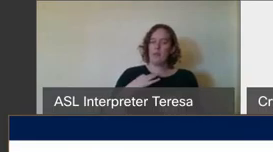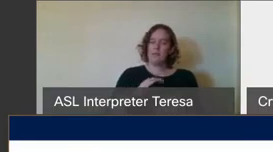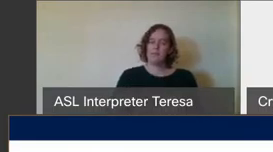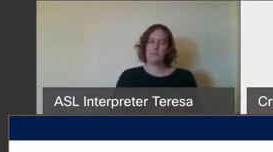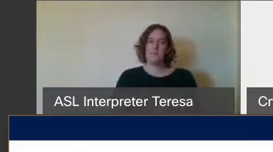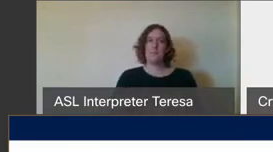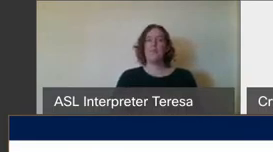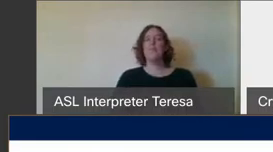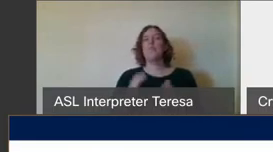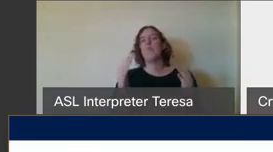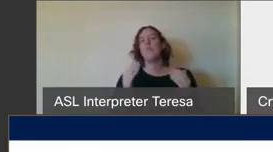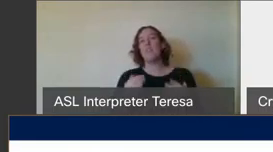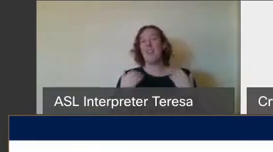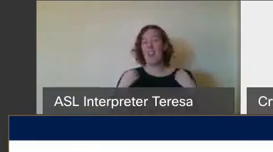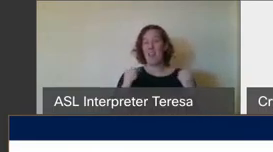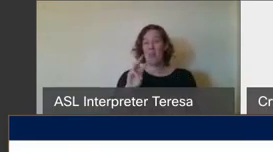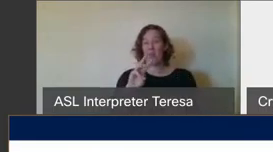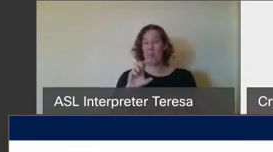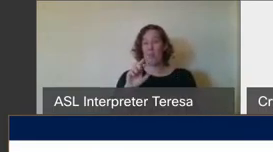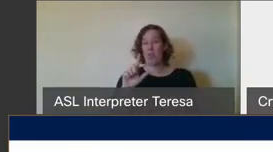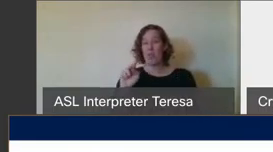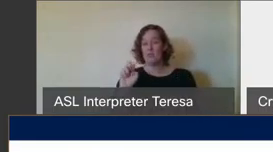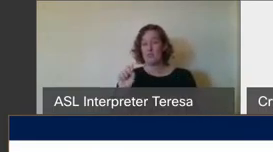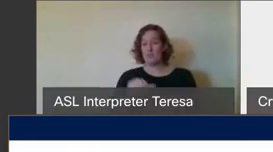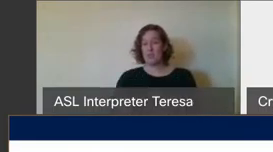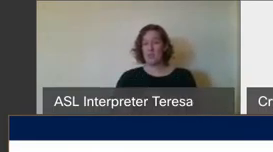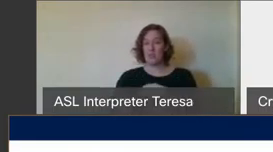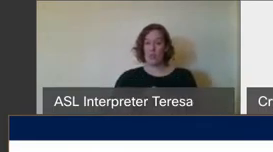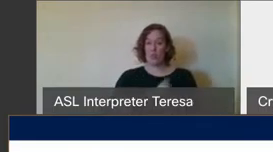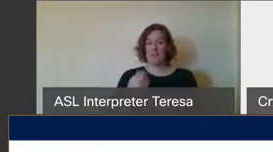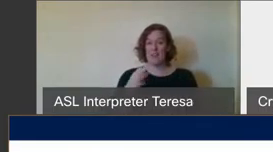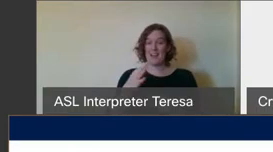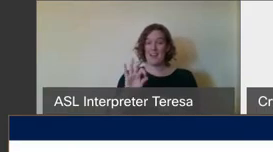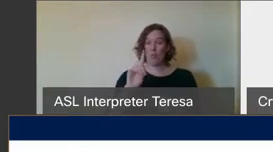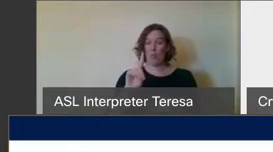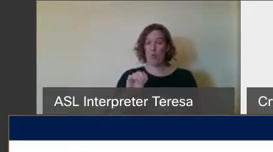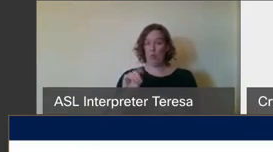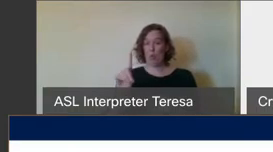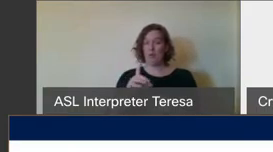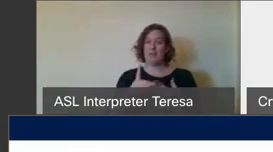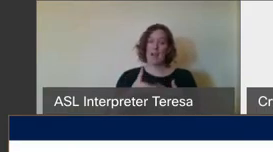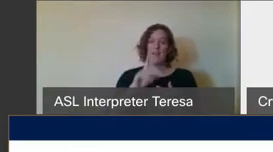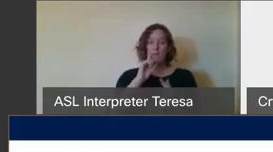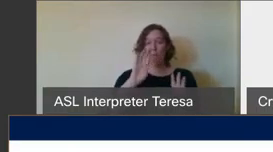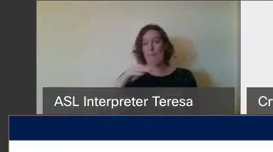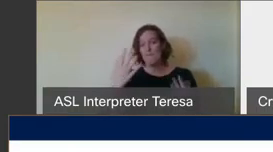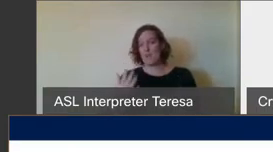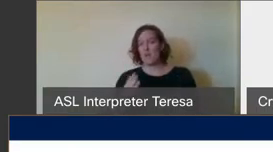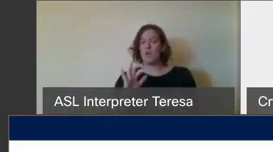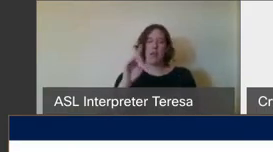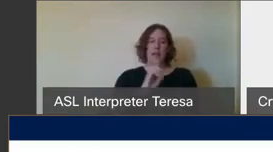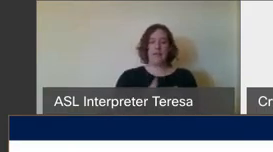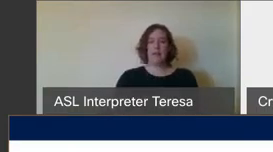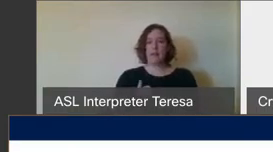Health and wellness trainings. A COVID-19 101 guide for providers was designed to help